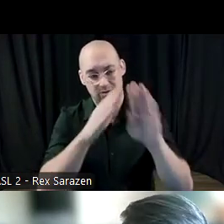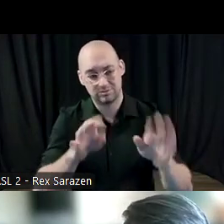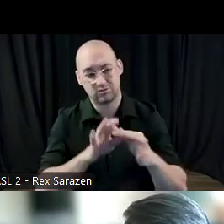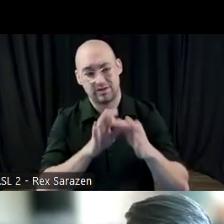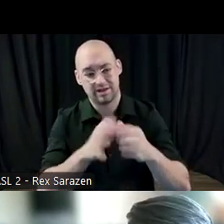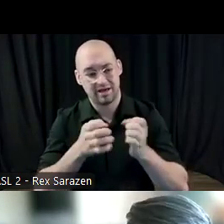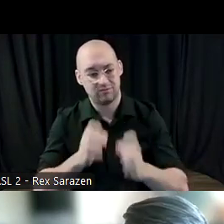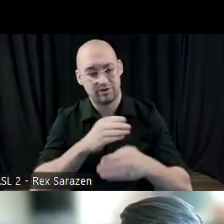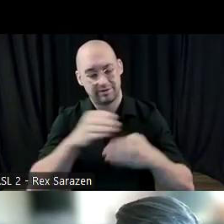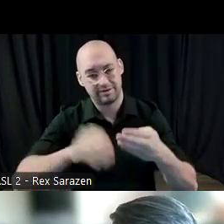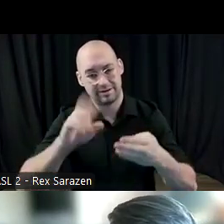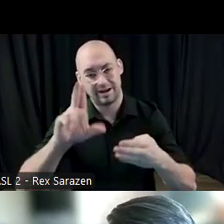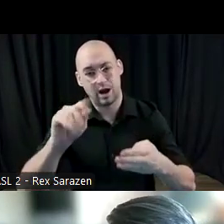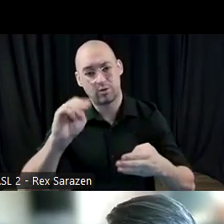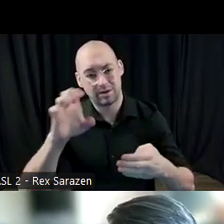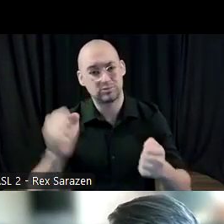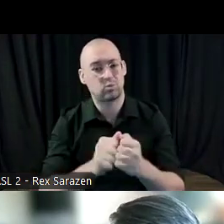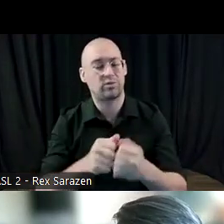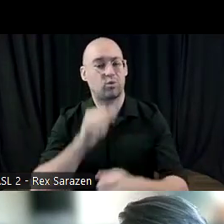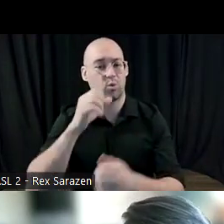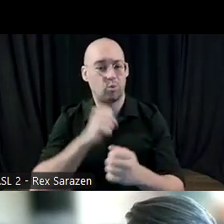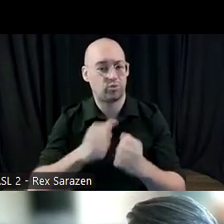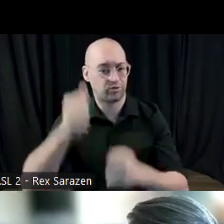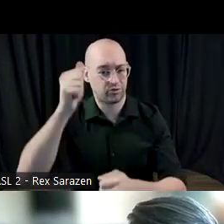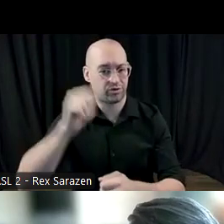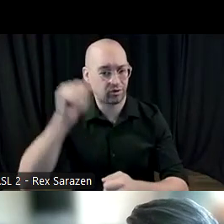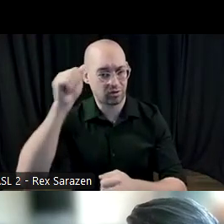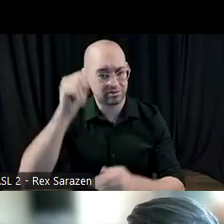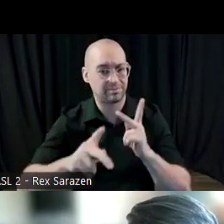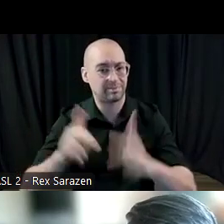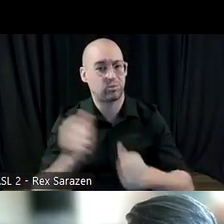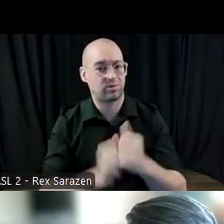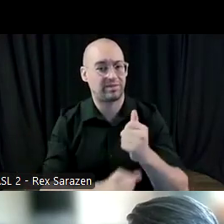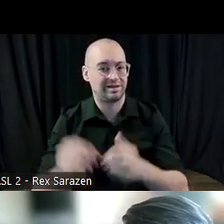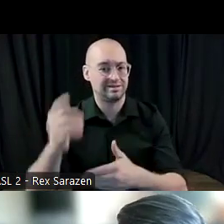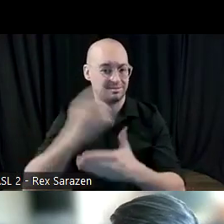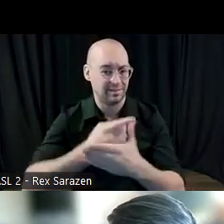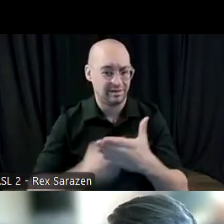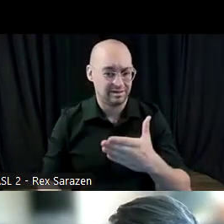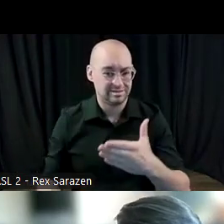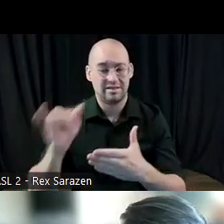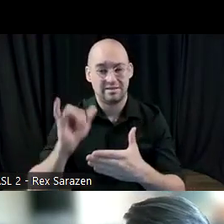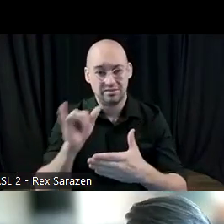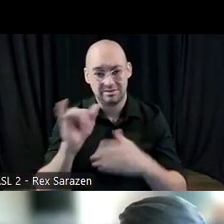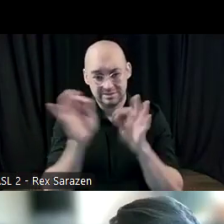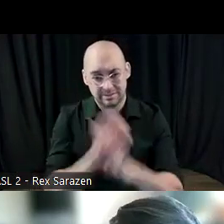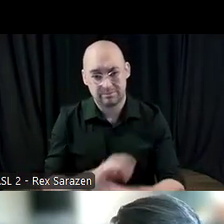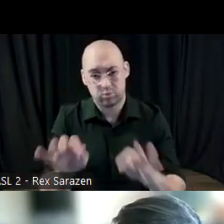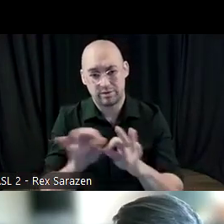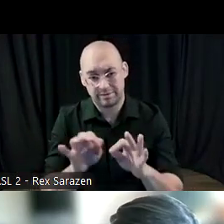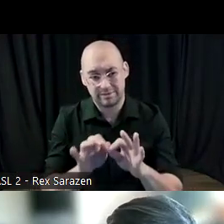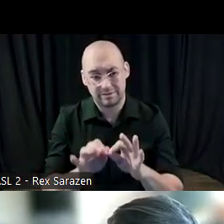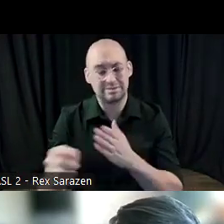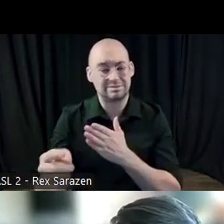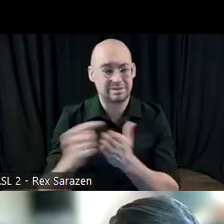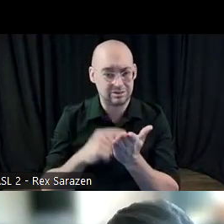outcomes serving older adults and people with disabilities. This is going to be important. In our discussions,